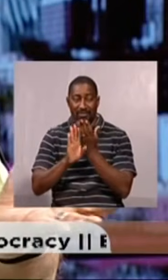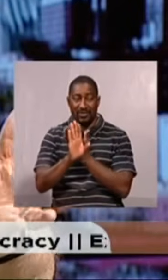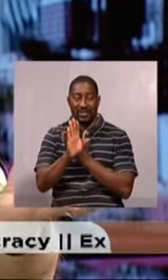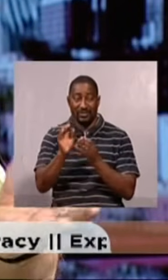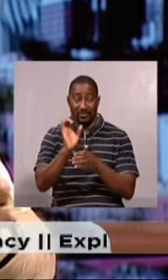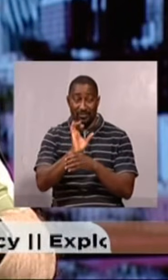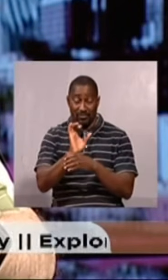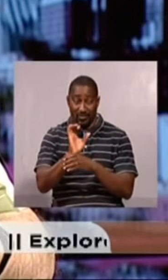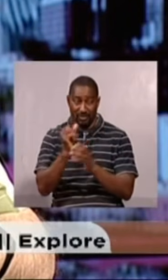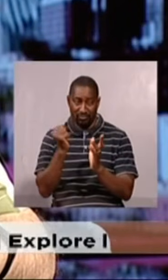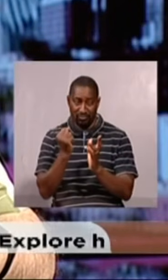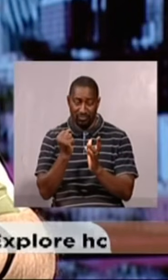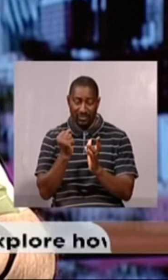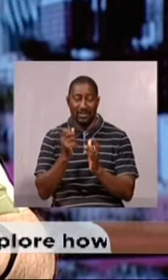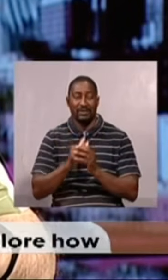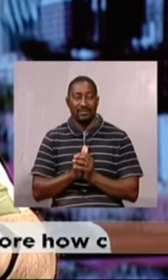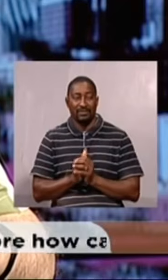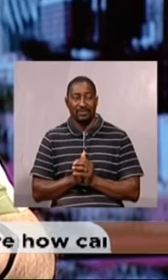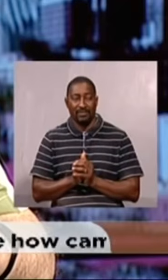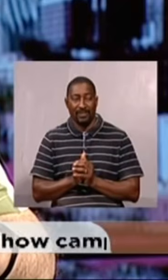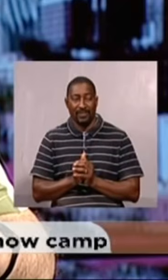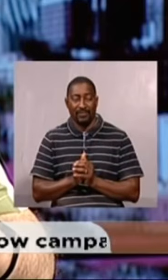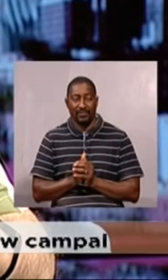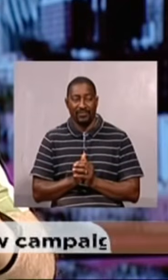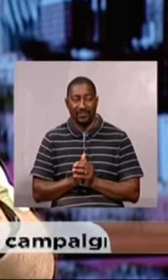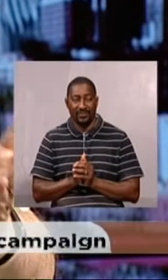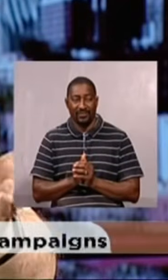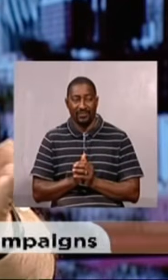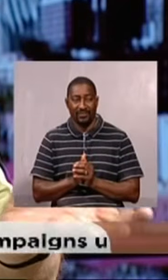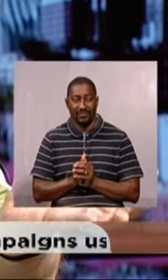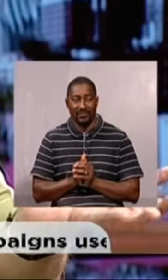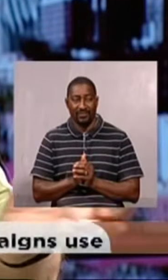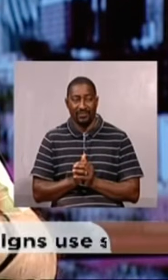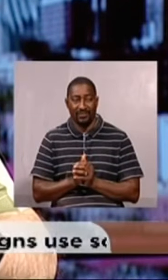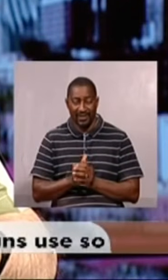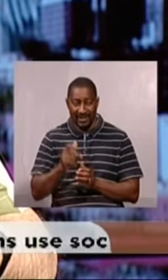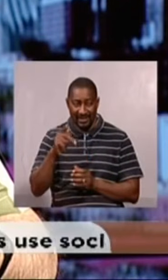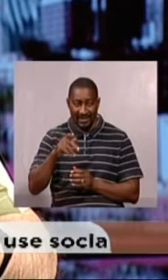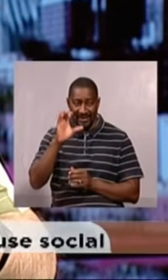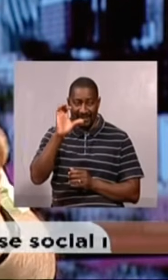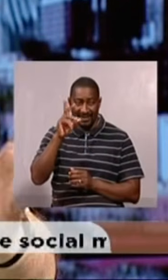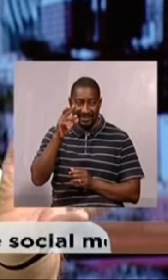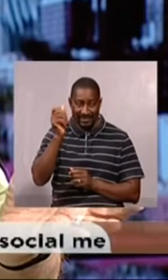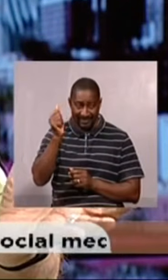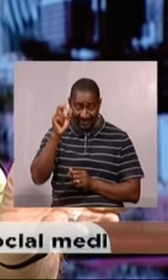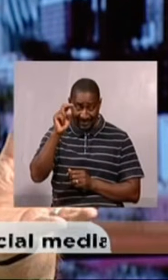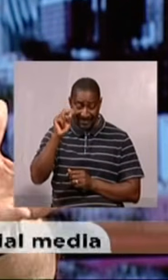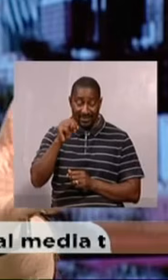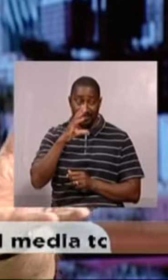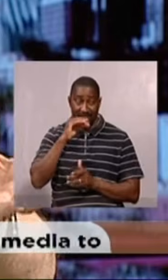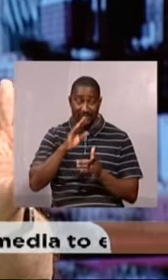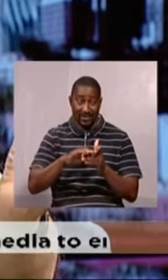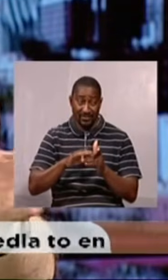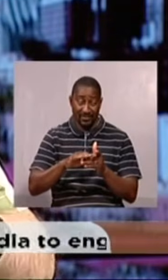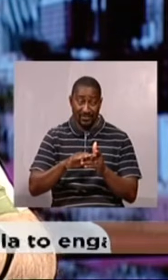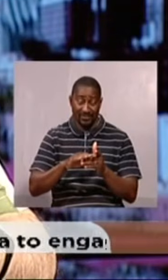come to Parliament, haven't yet been finalised. And CRAN is also talking about social media regulation policy in the